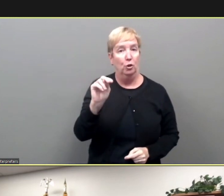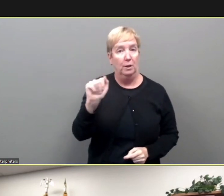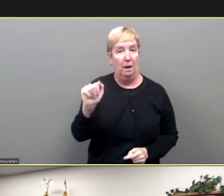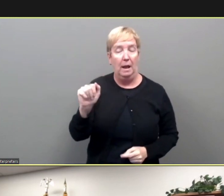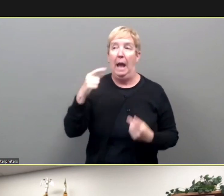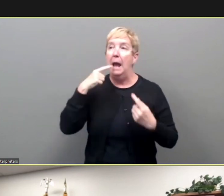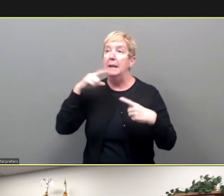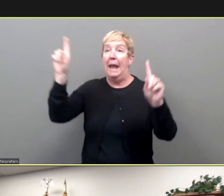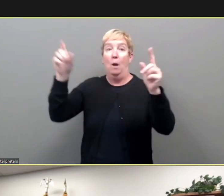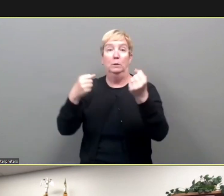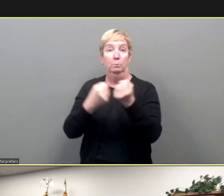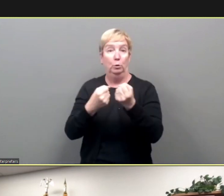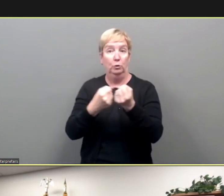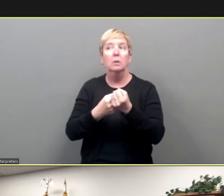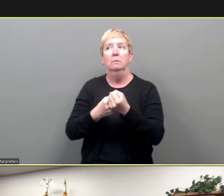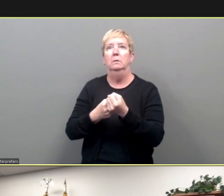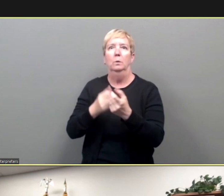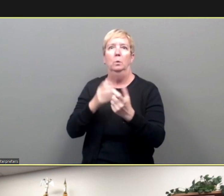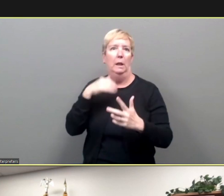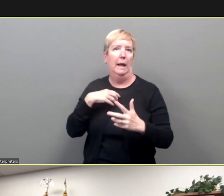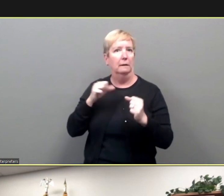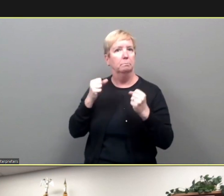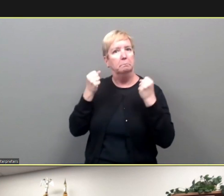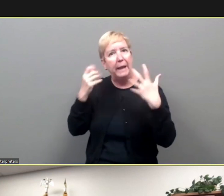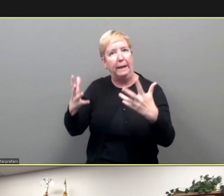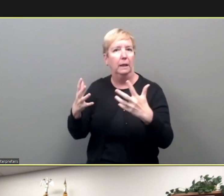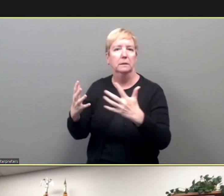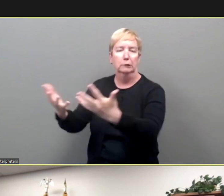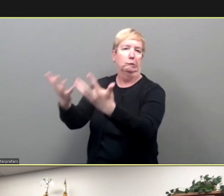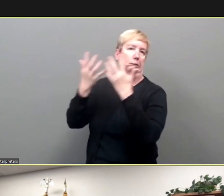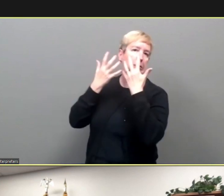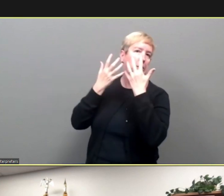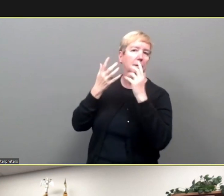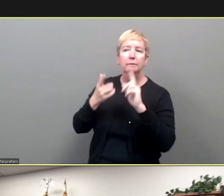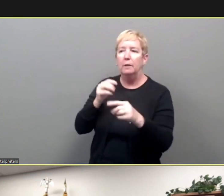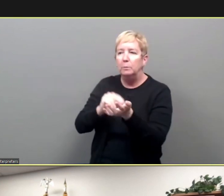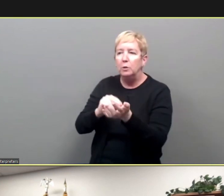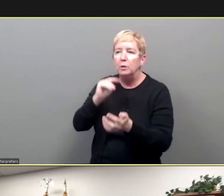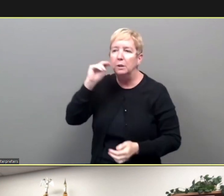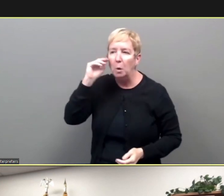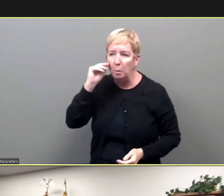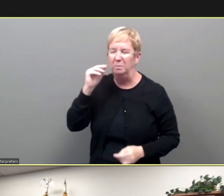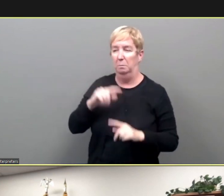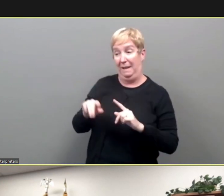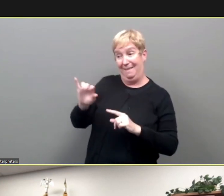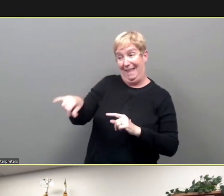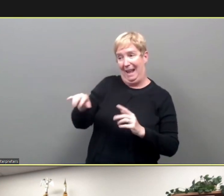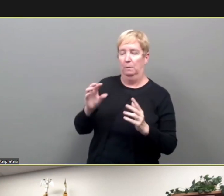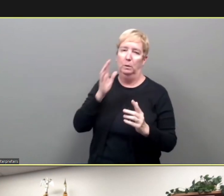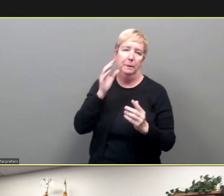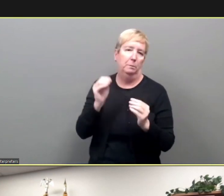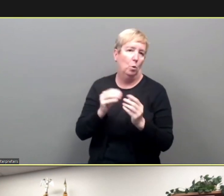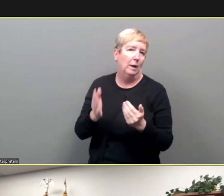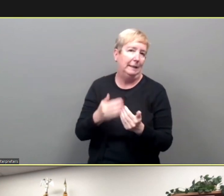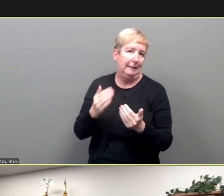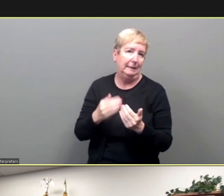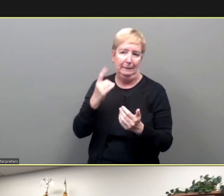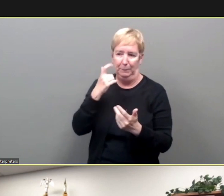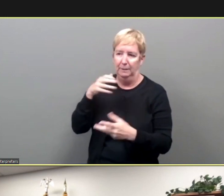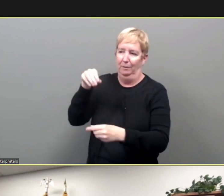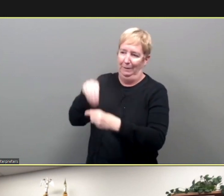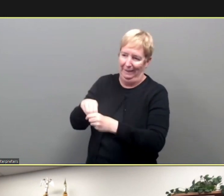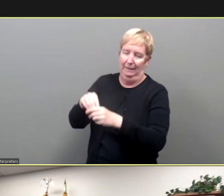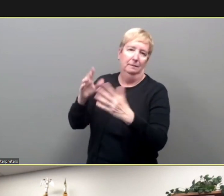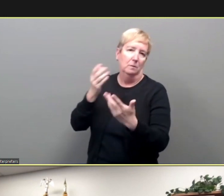but it's actually less than 100, I believe, according to the data I saw. So that should be relatively easy to make sure those folks get their